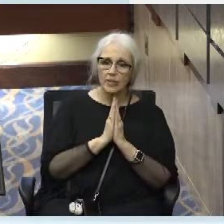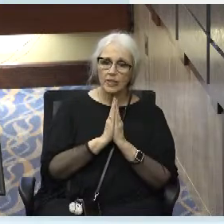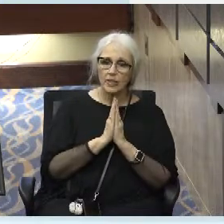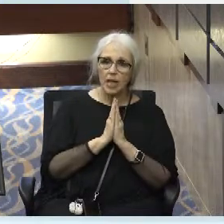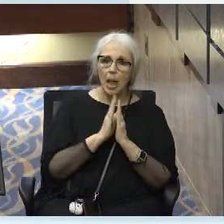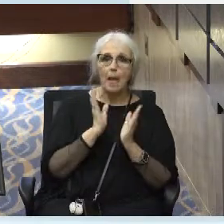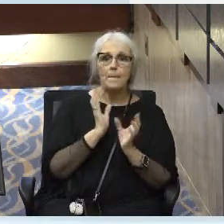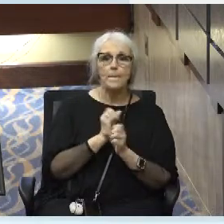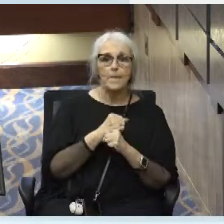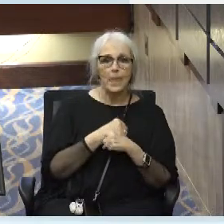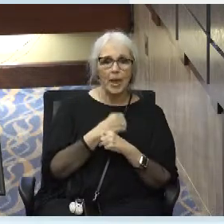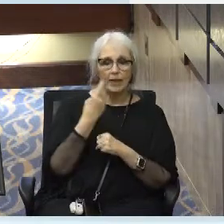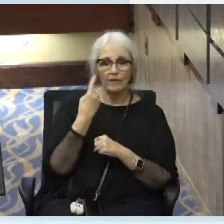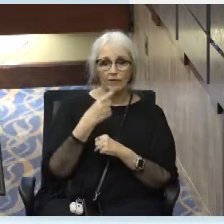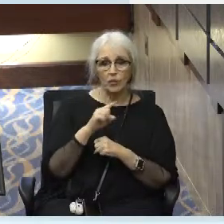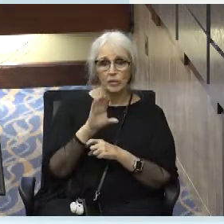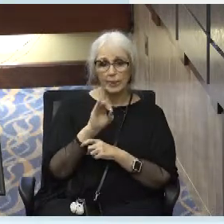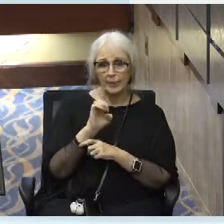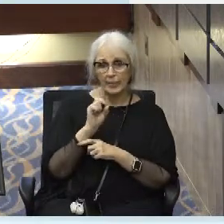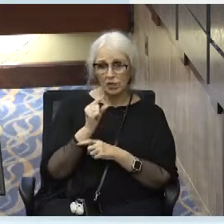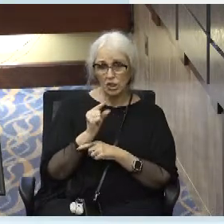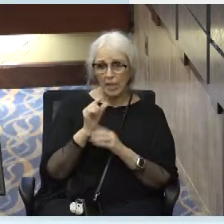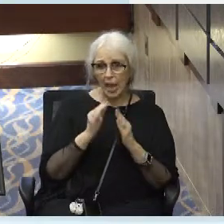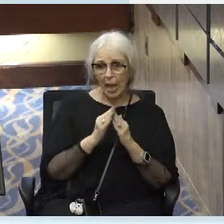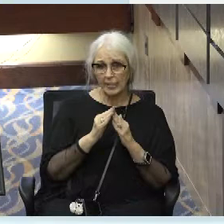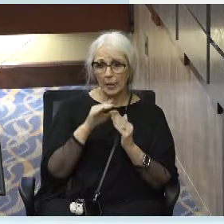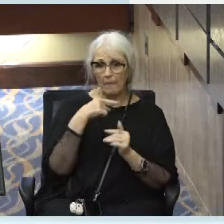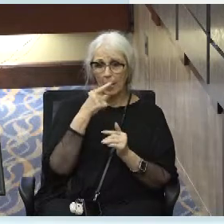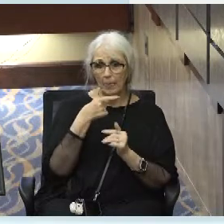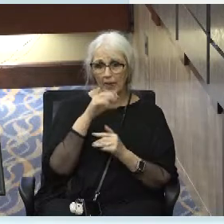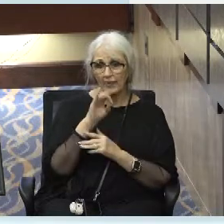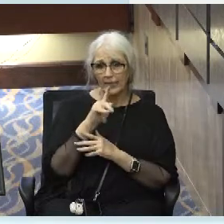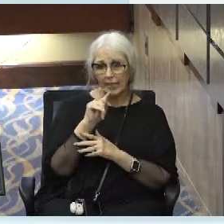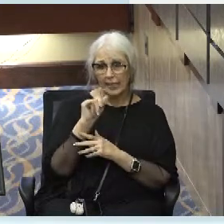requests made for CDBG housing and public facility